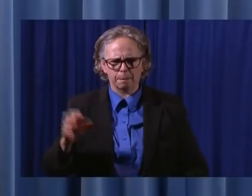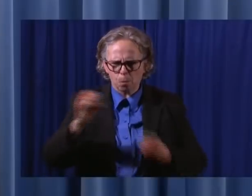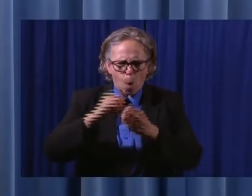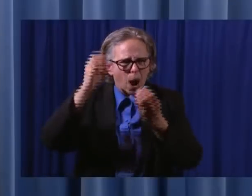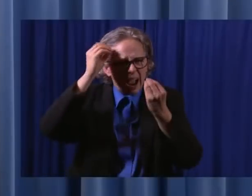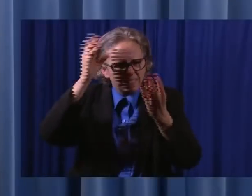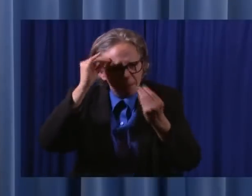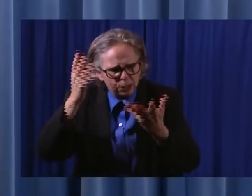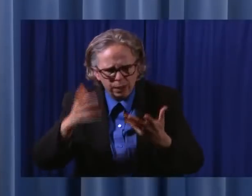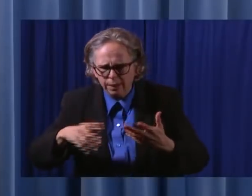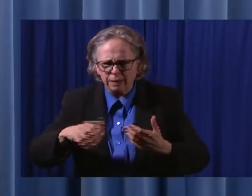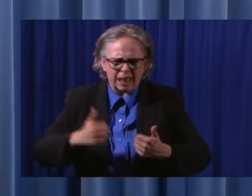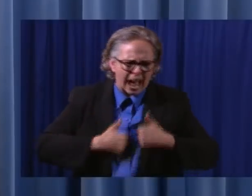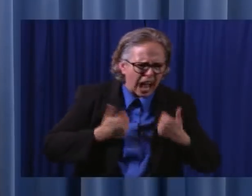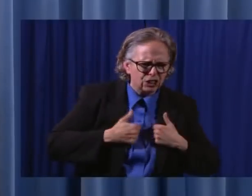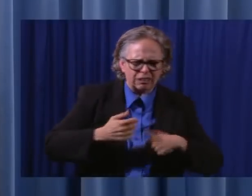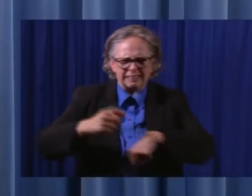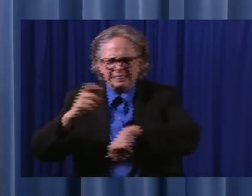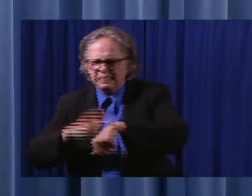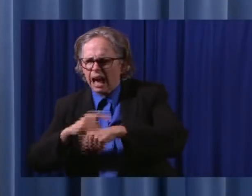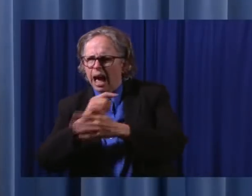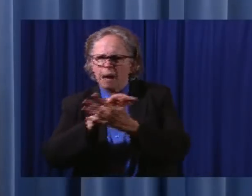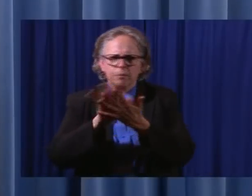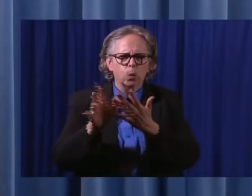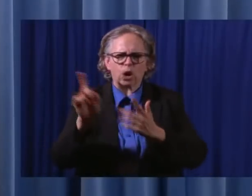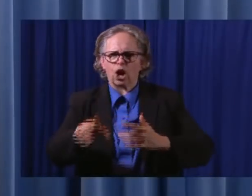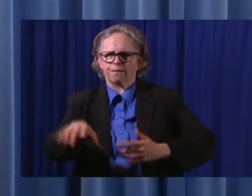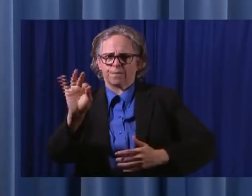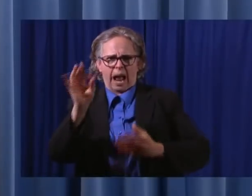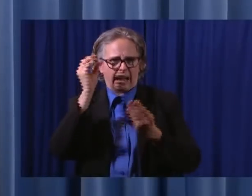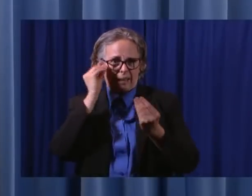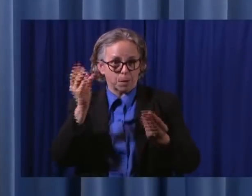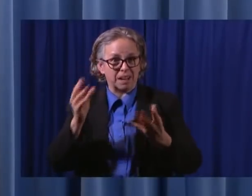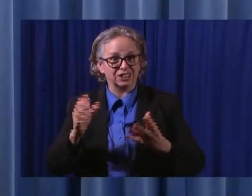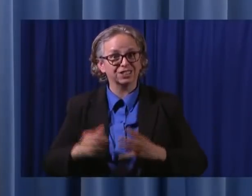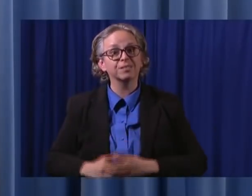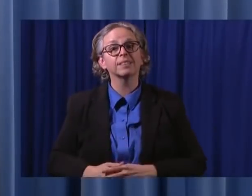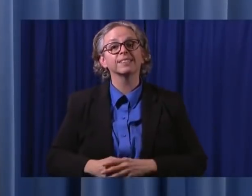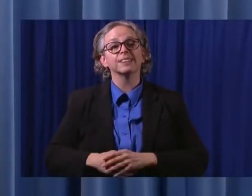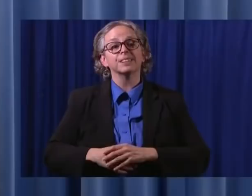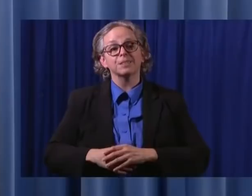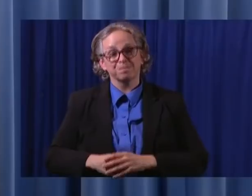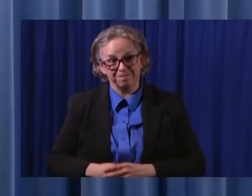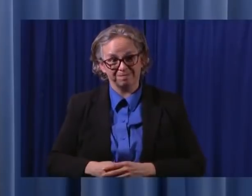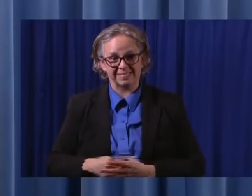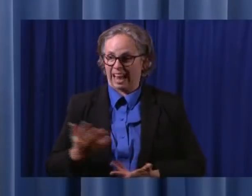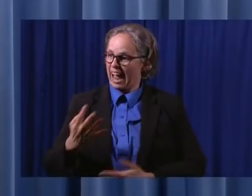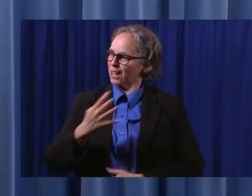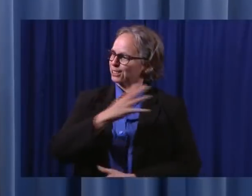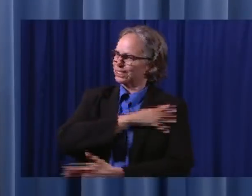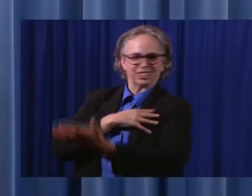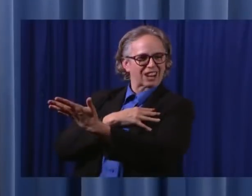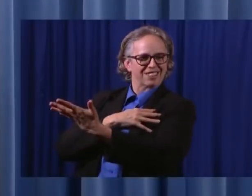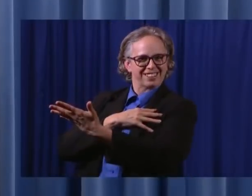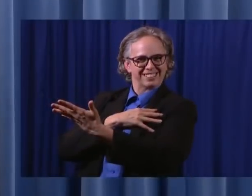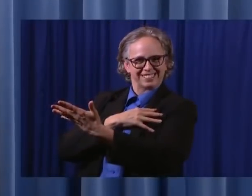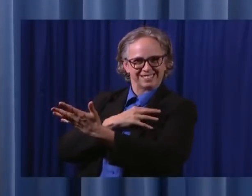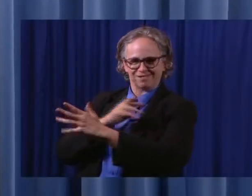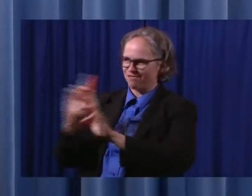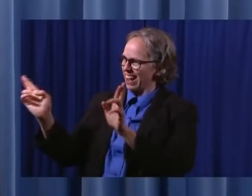you. Speaking of the National Guard, we're going to bring General Harris in. General, thank you for being